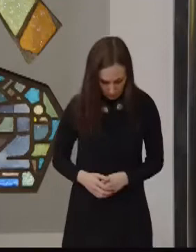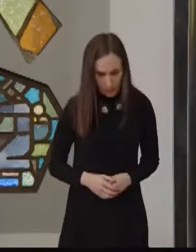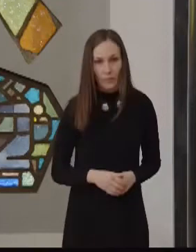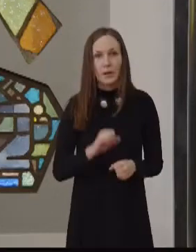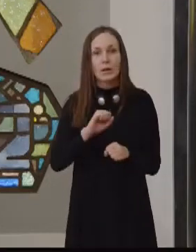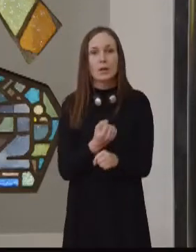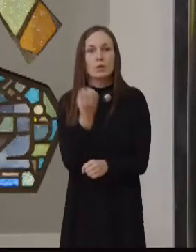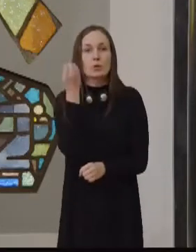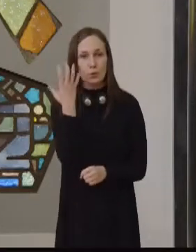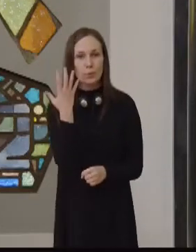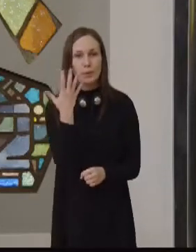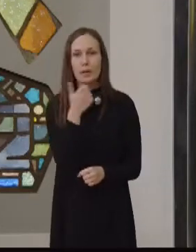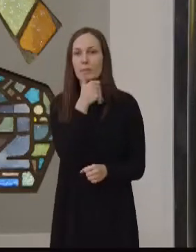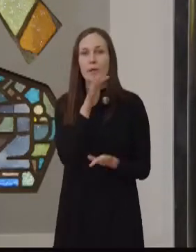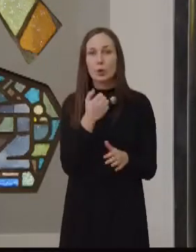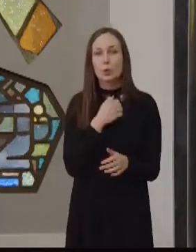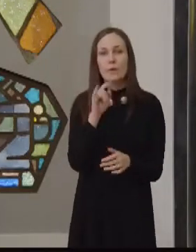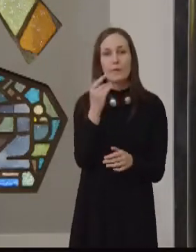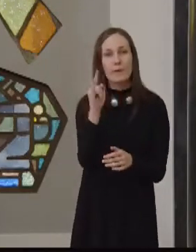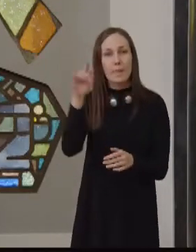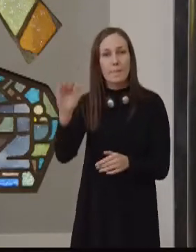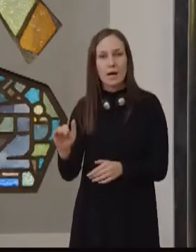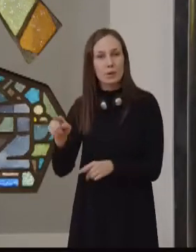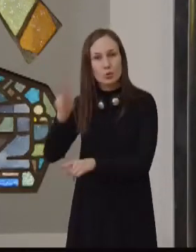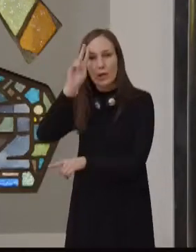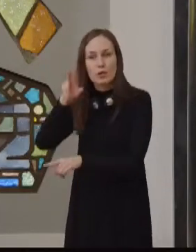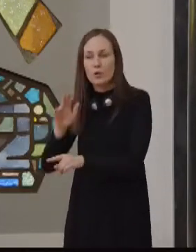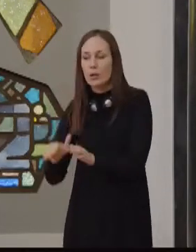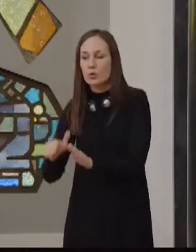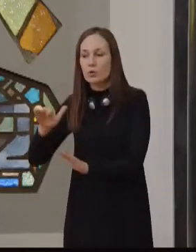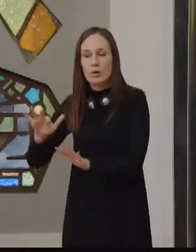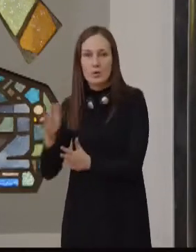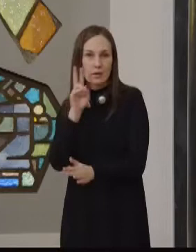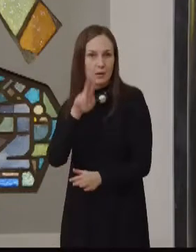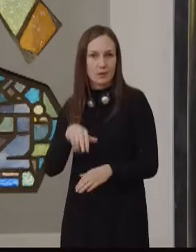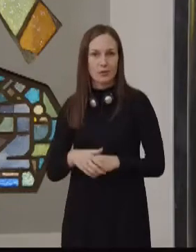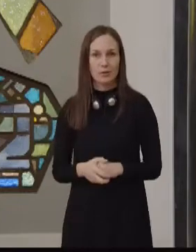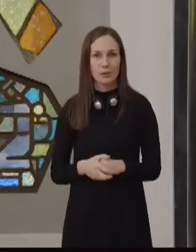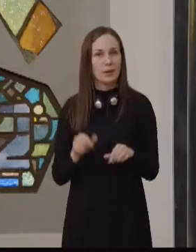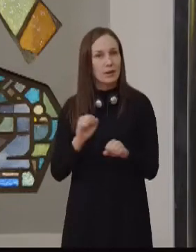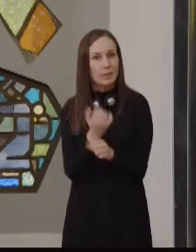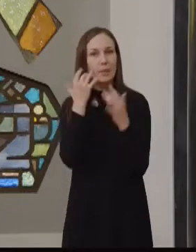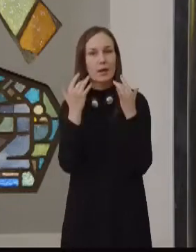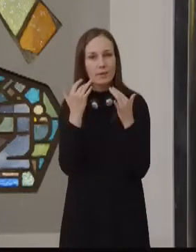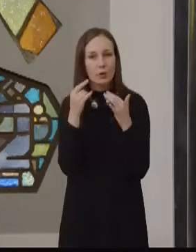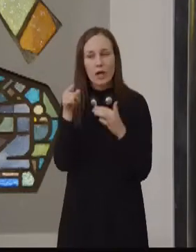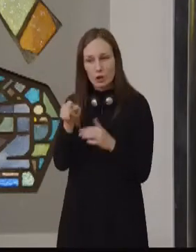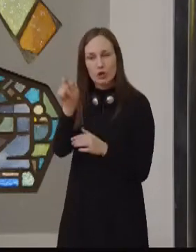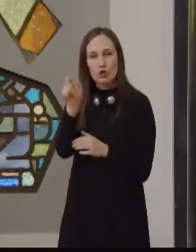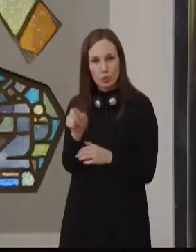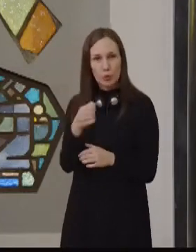LGBT children. We need to understand that if you have a small child, you don't know who will he